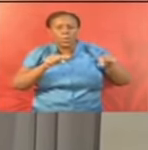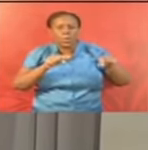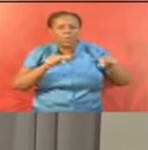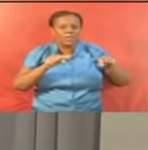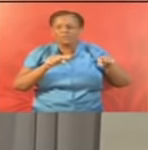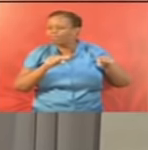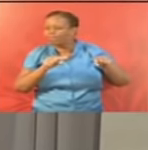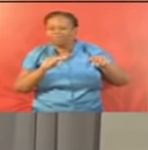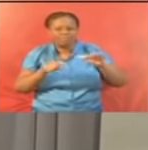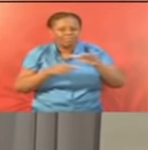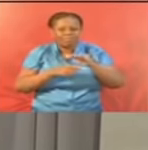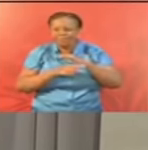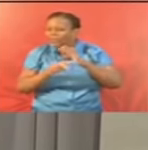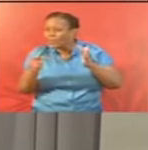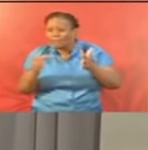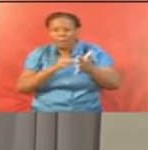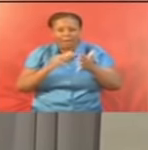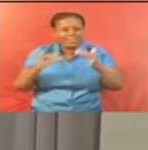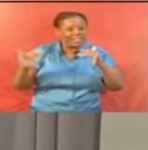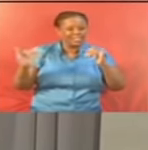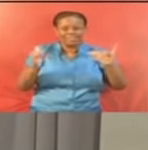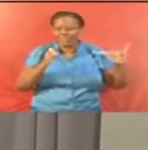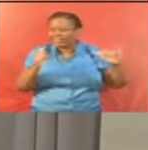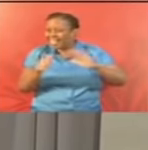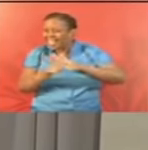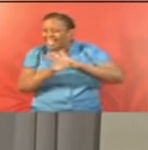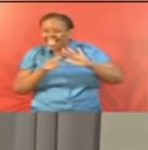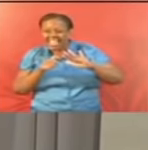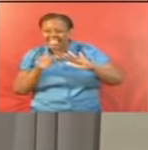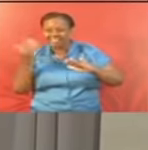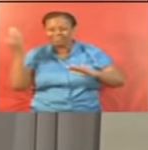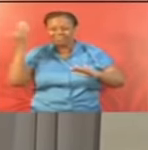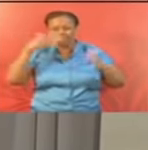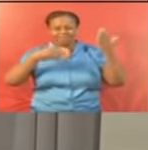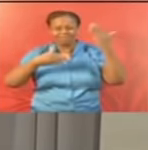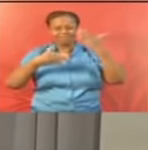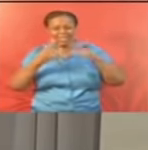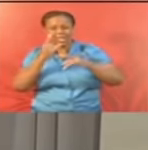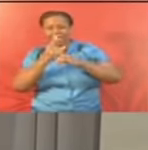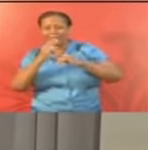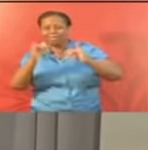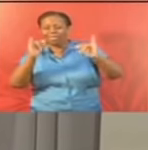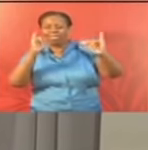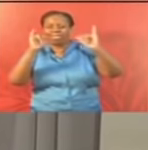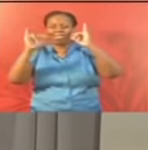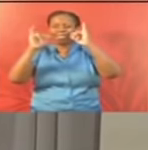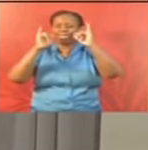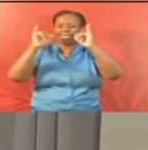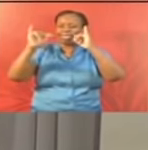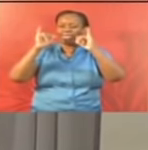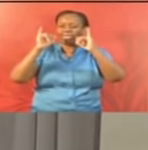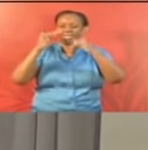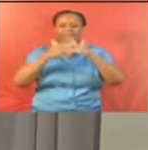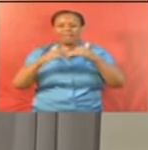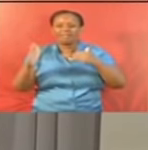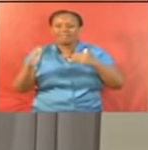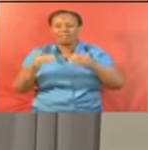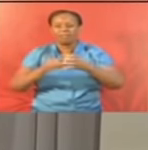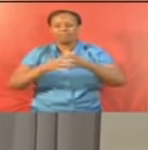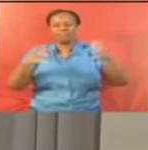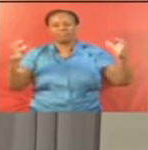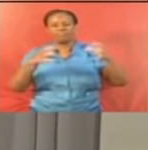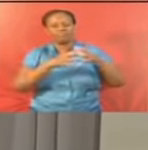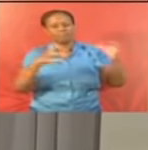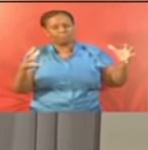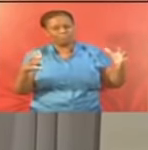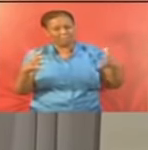their defenses go down, and he is noticing the same thing across the whole state, that all